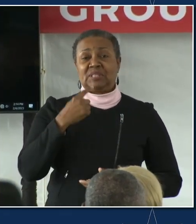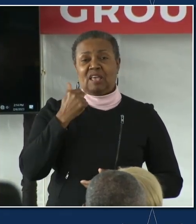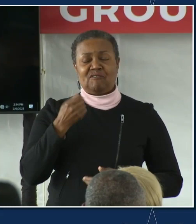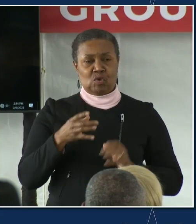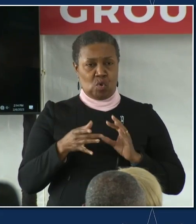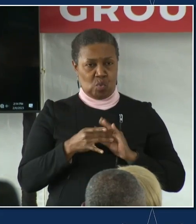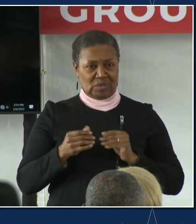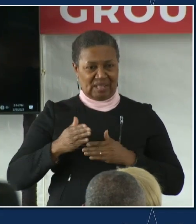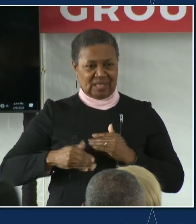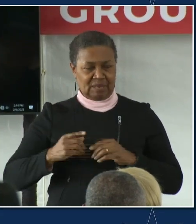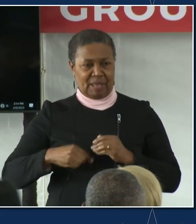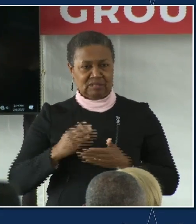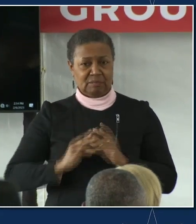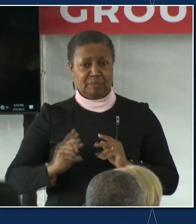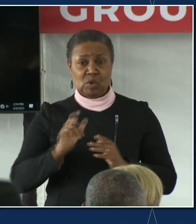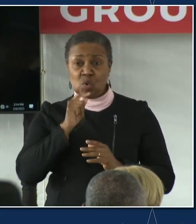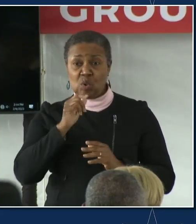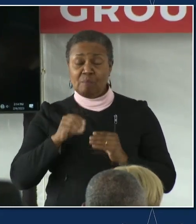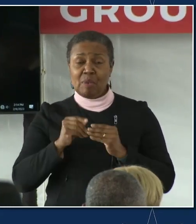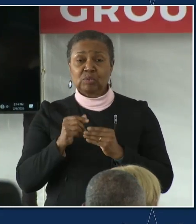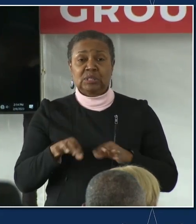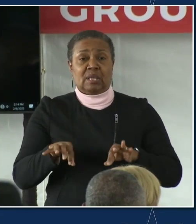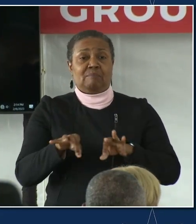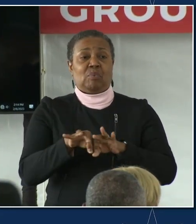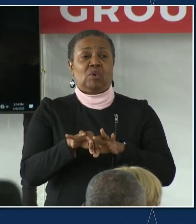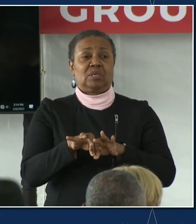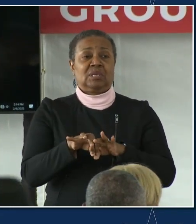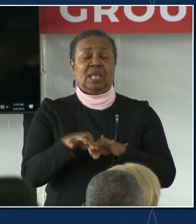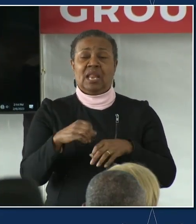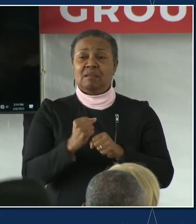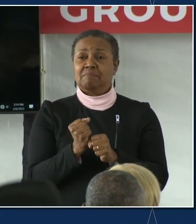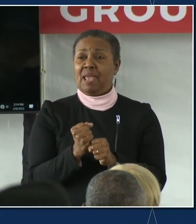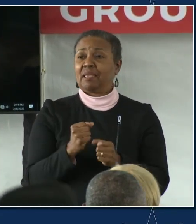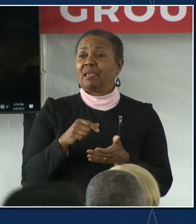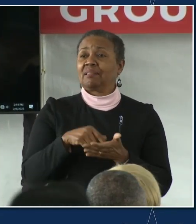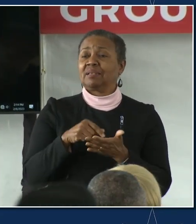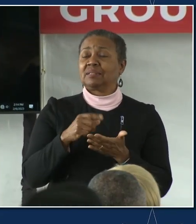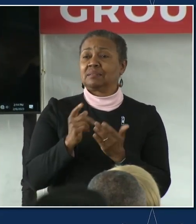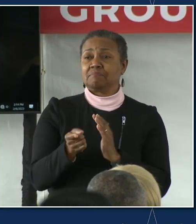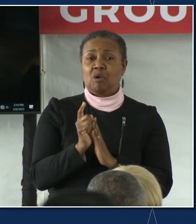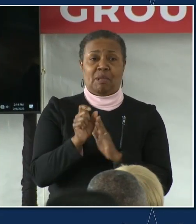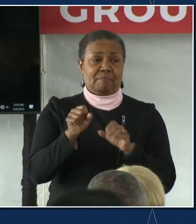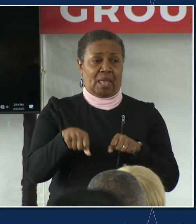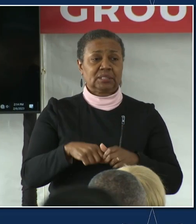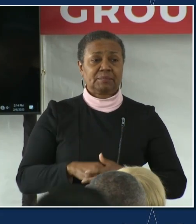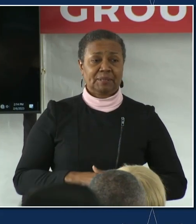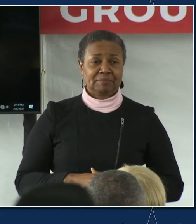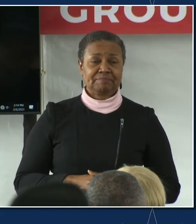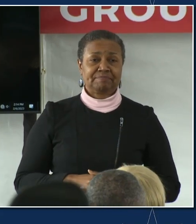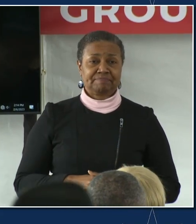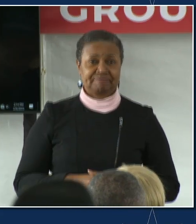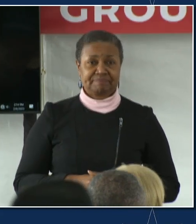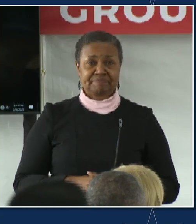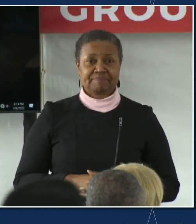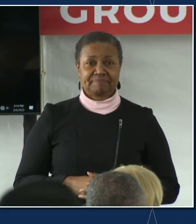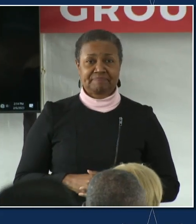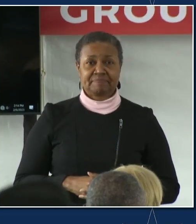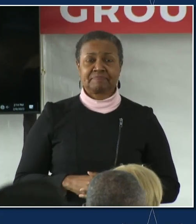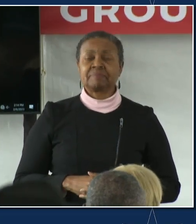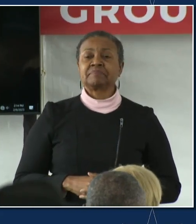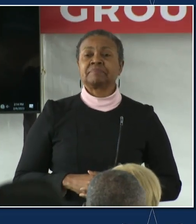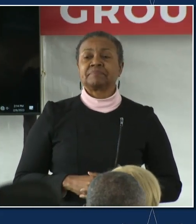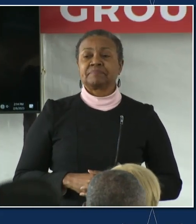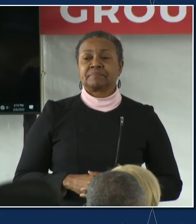at the end about some of the folks who were most instrumental in making this moment possible. But as you